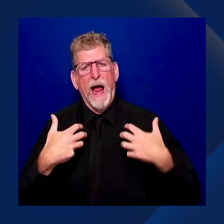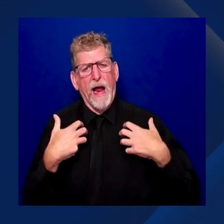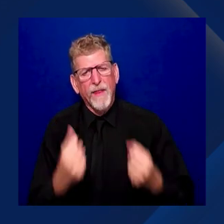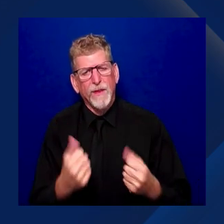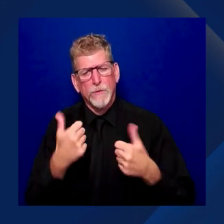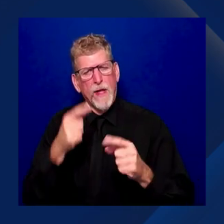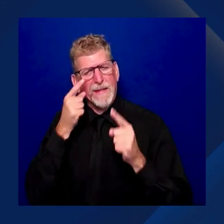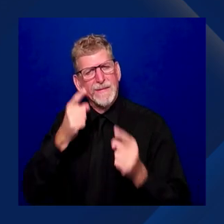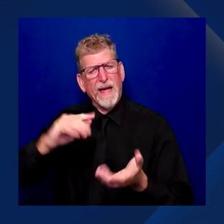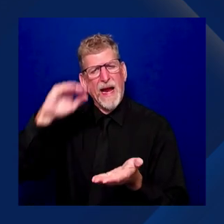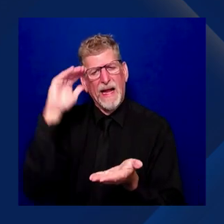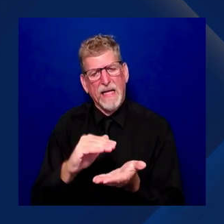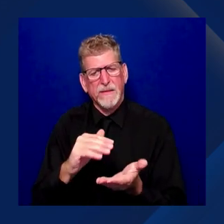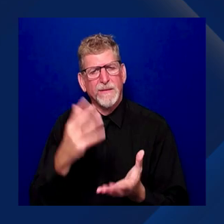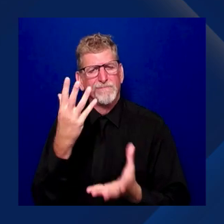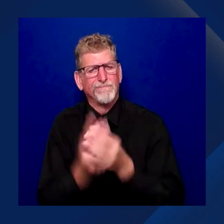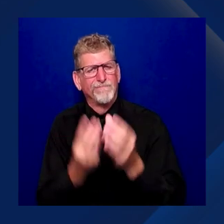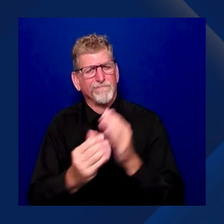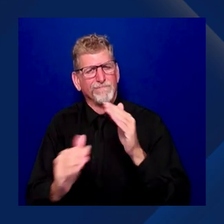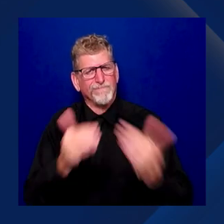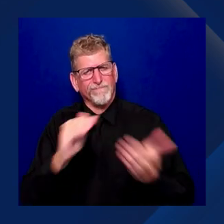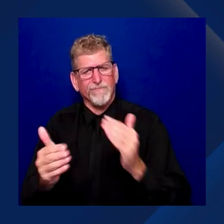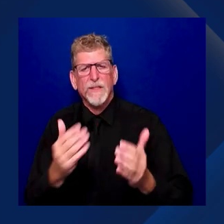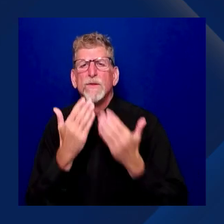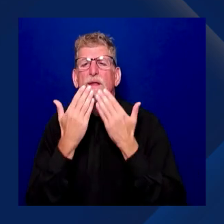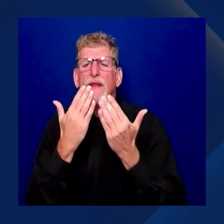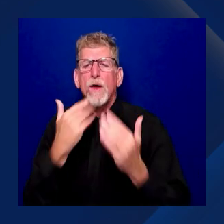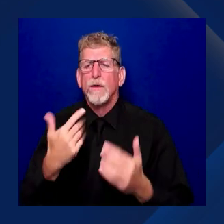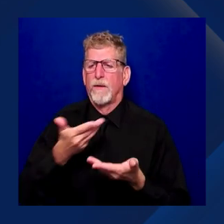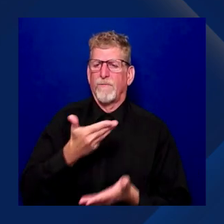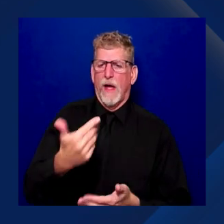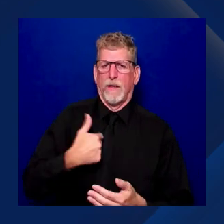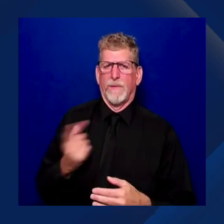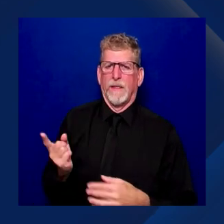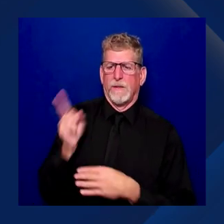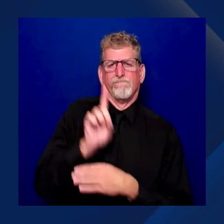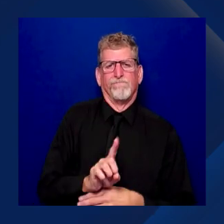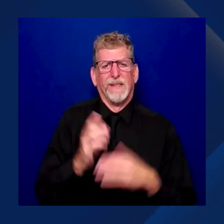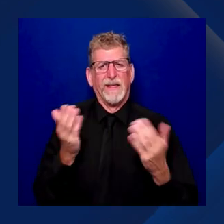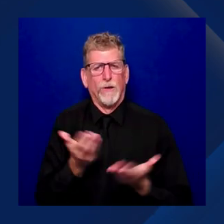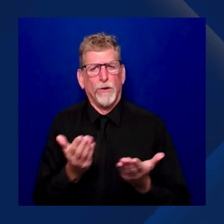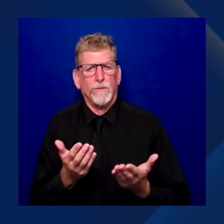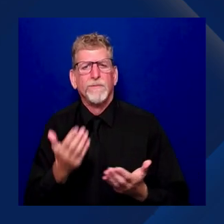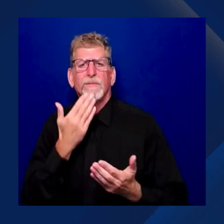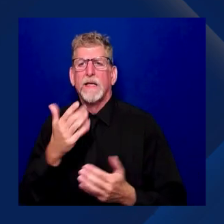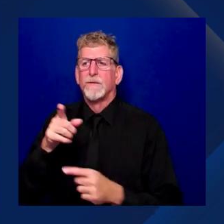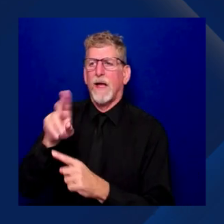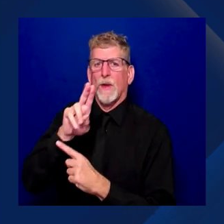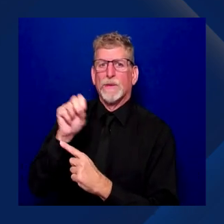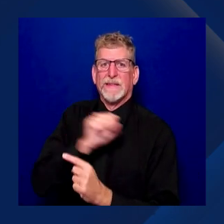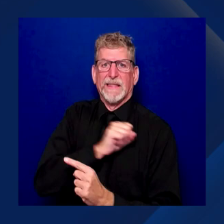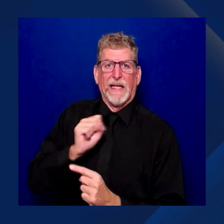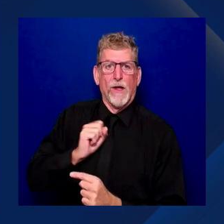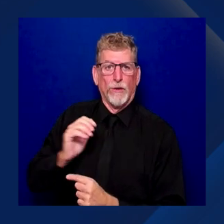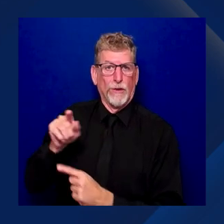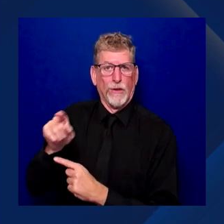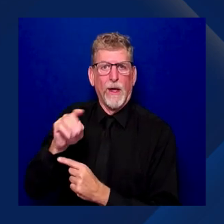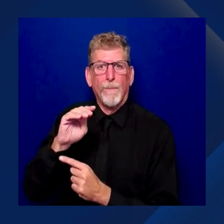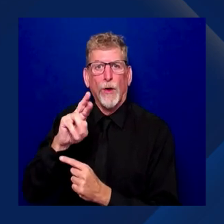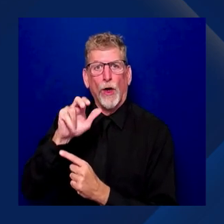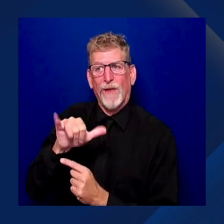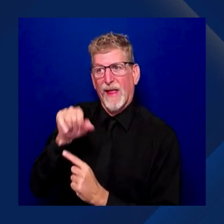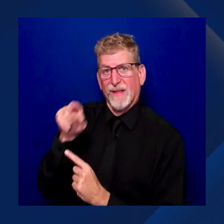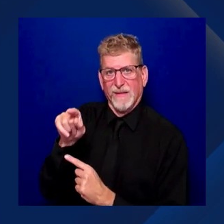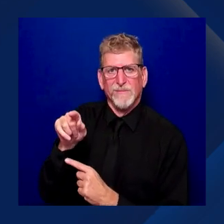here and grateful to know that our U.S. Senator Patty Murray is trusting in us and supporting us in the work on the ground